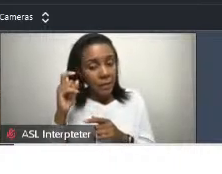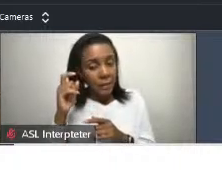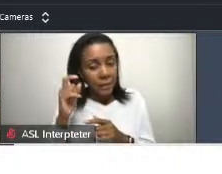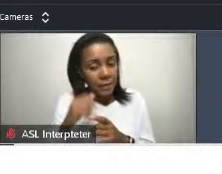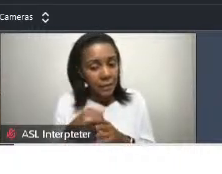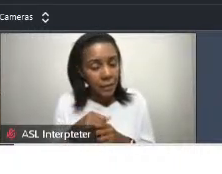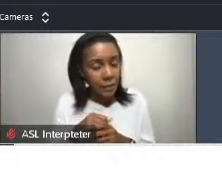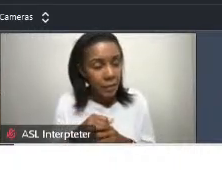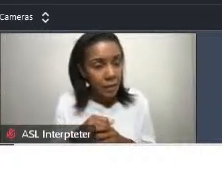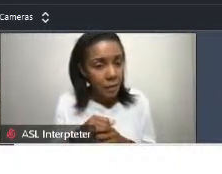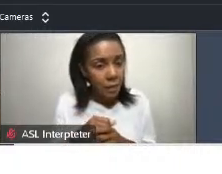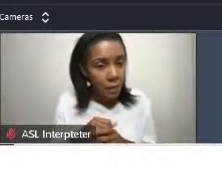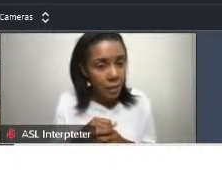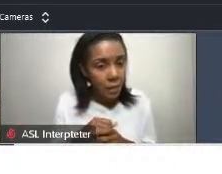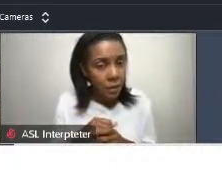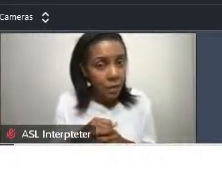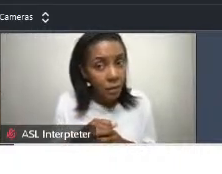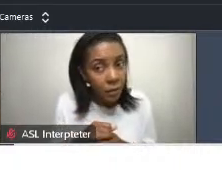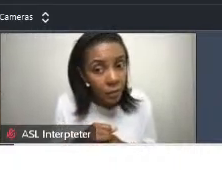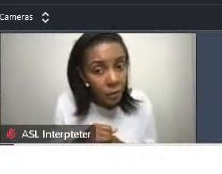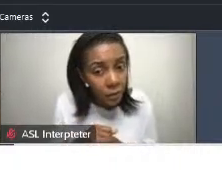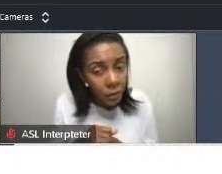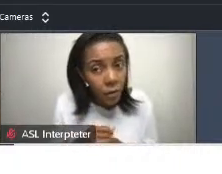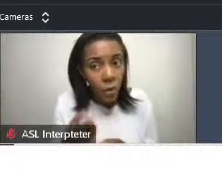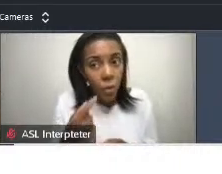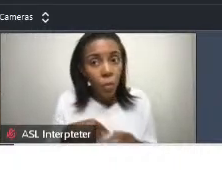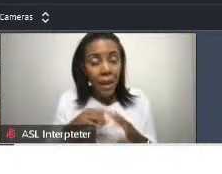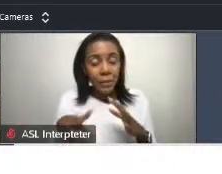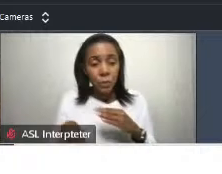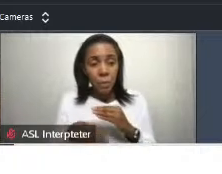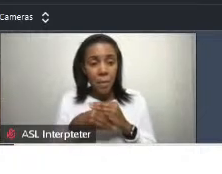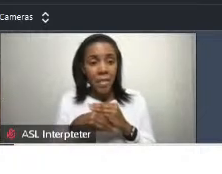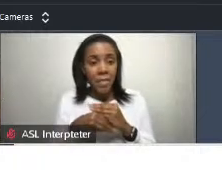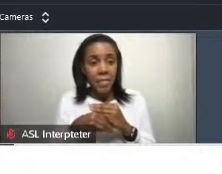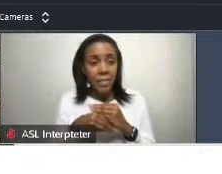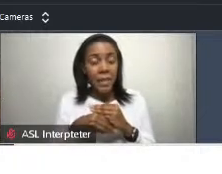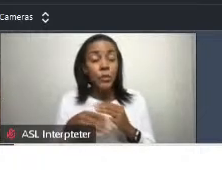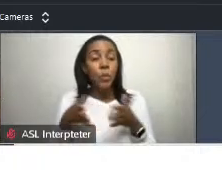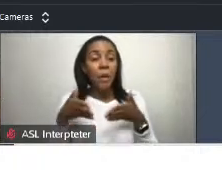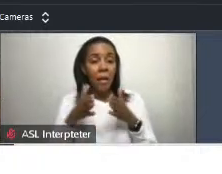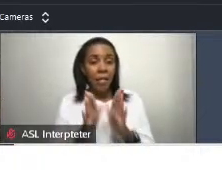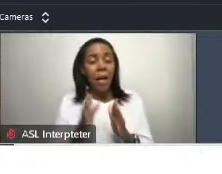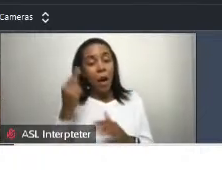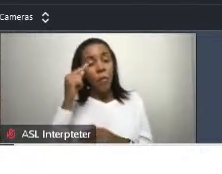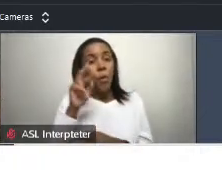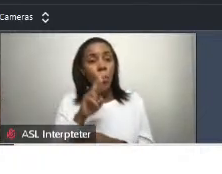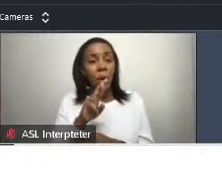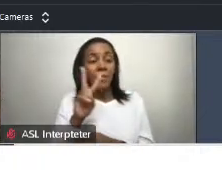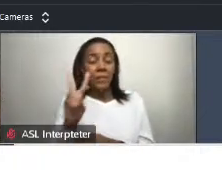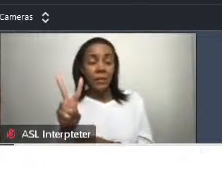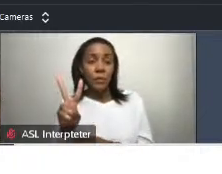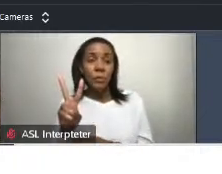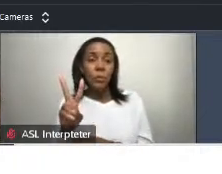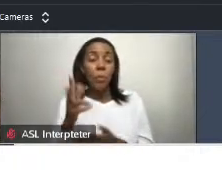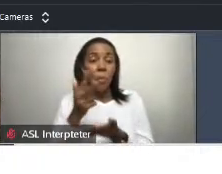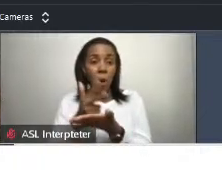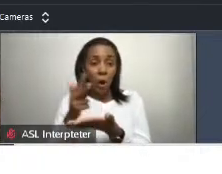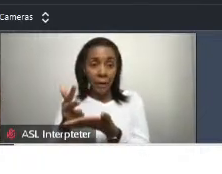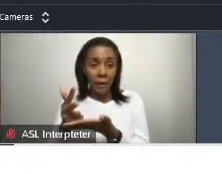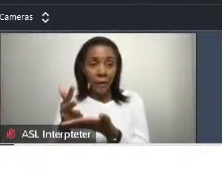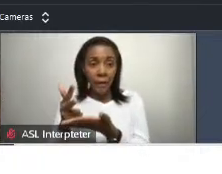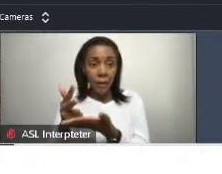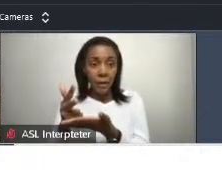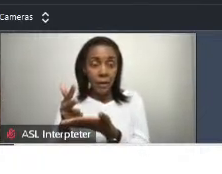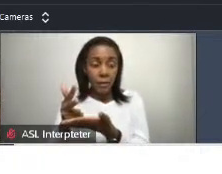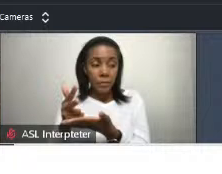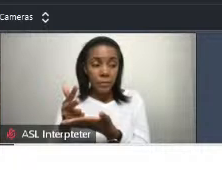we agreed mutually to amend the conditions to allow for just a recreational vehicle parking under